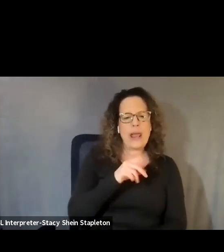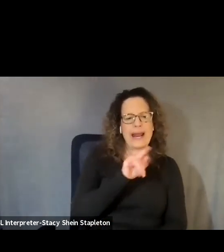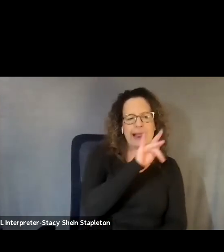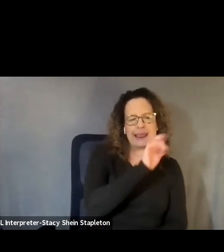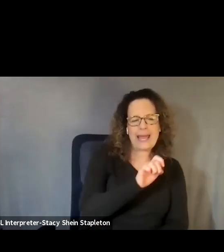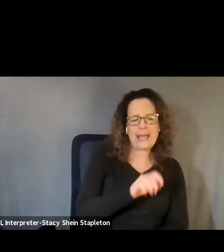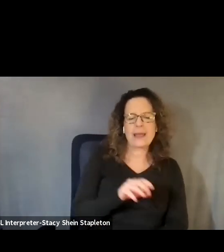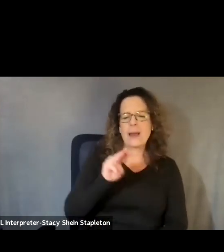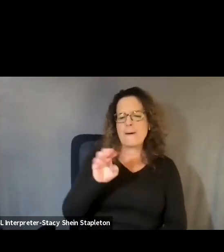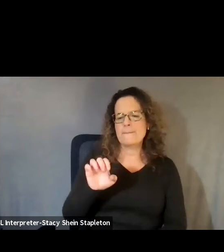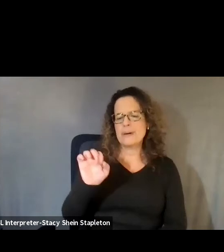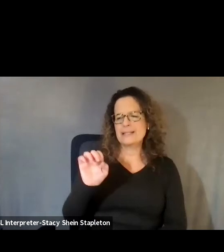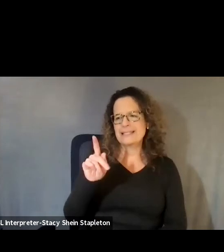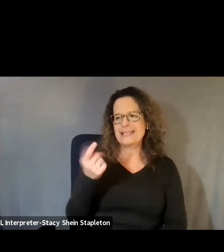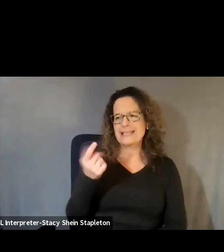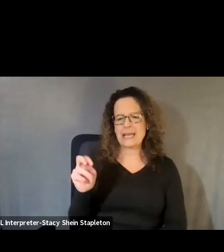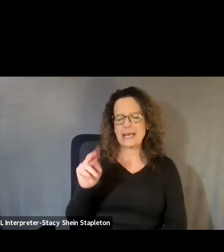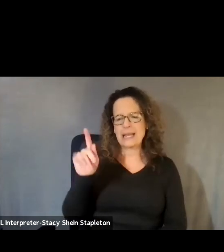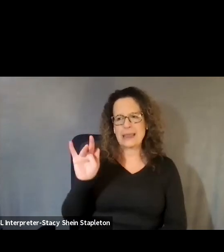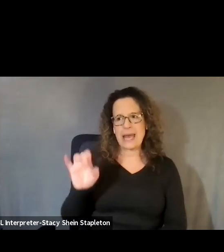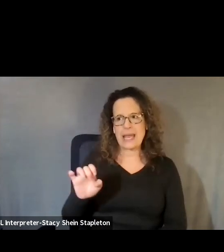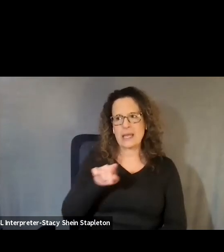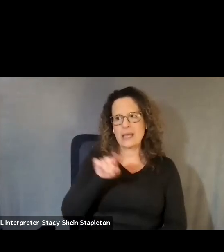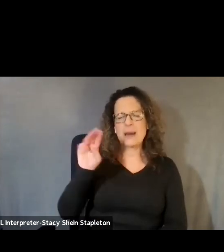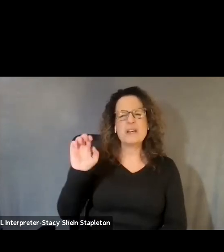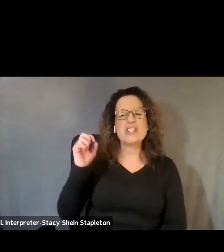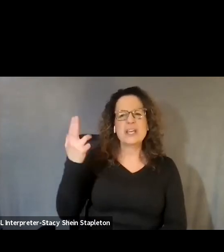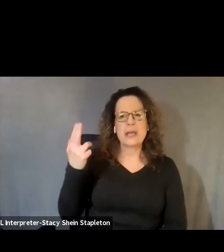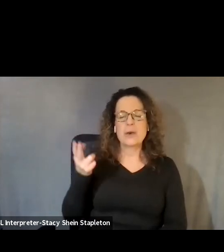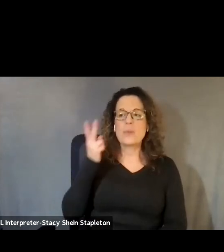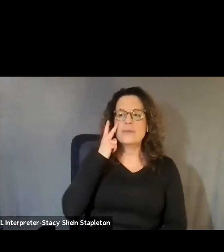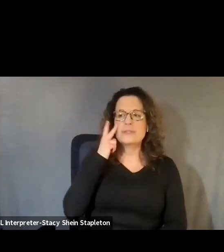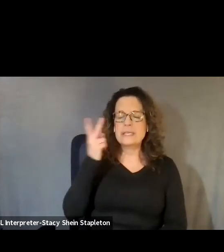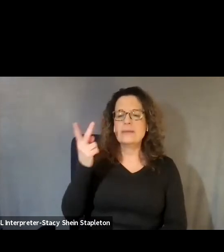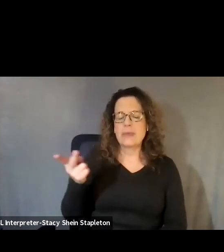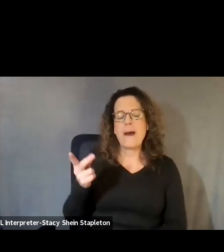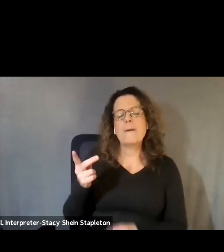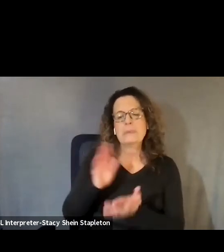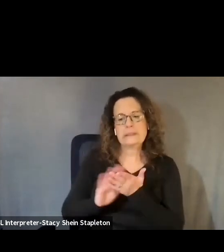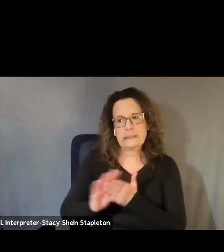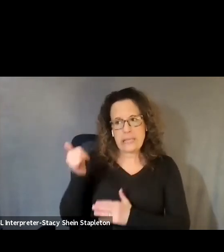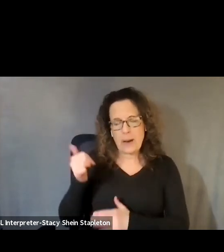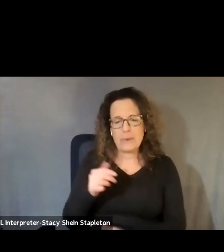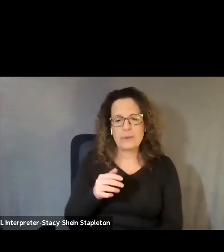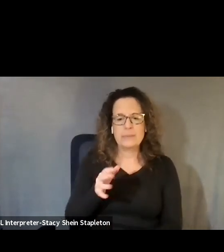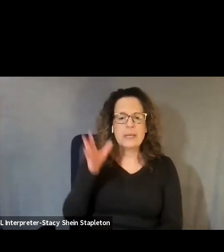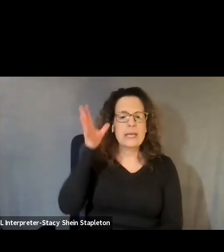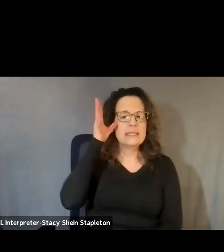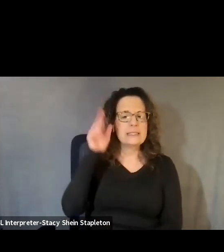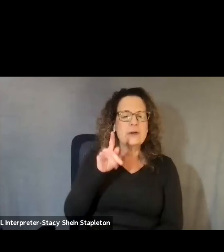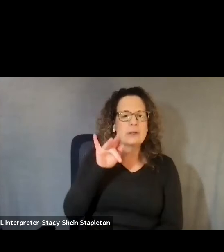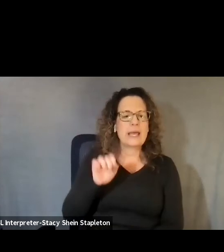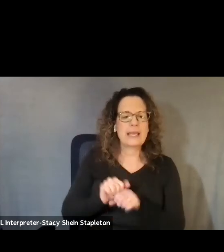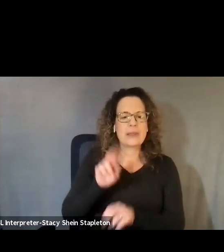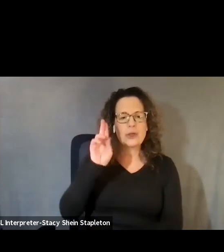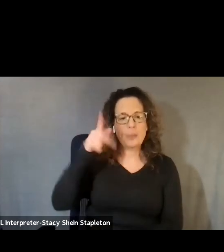White Lake and Muskegon Lake on the other side of Lake Michigan be delisted. Deer Lake in the Upper Peninsula